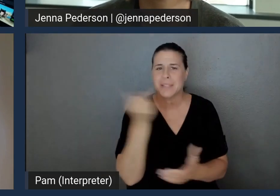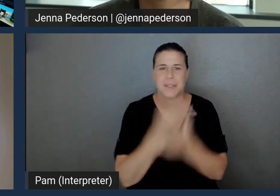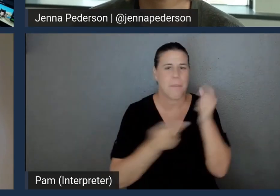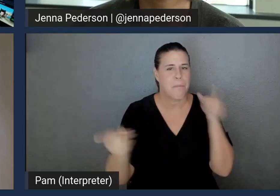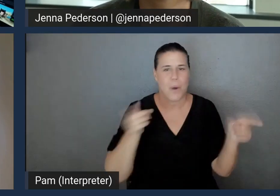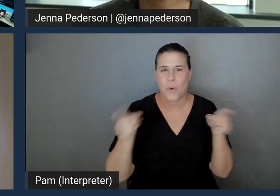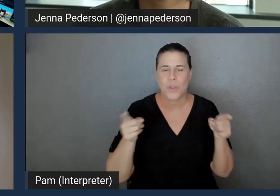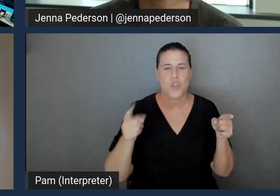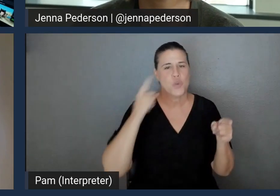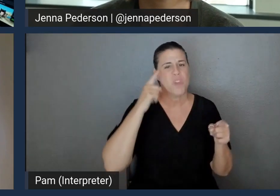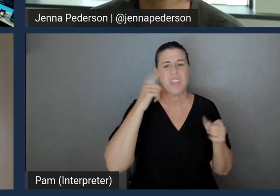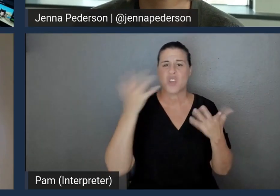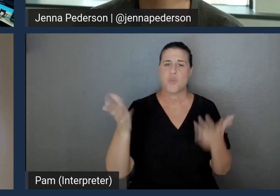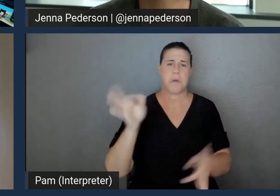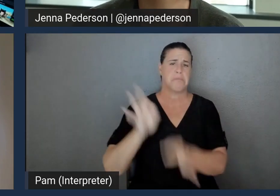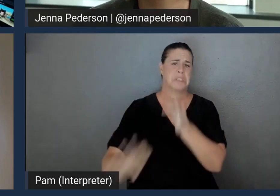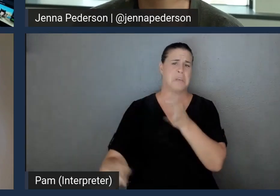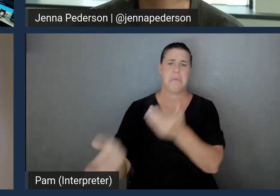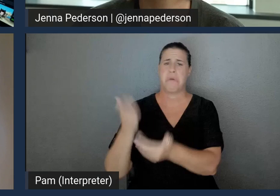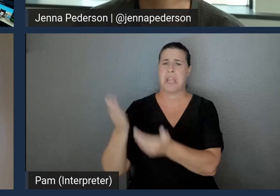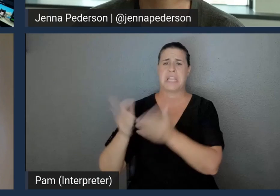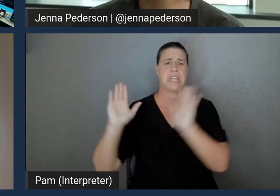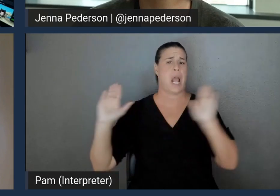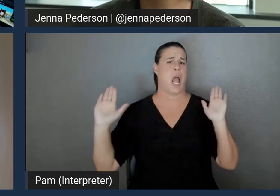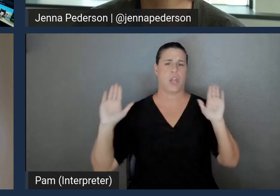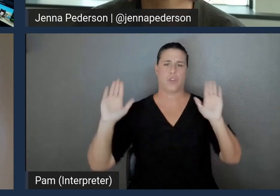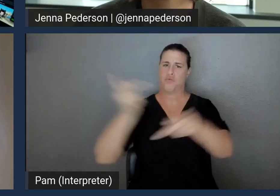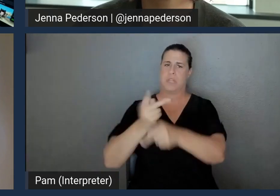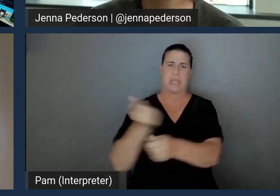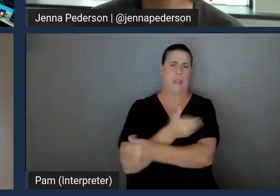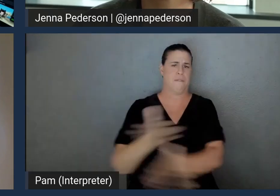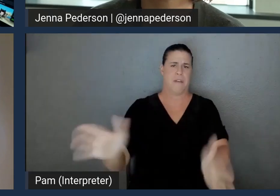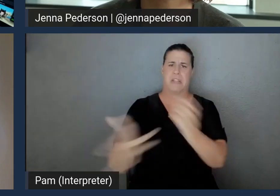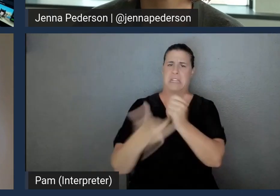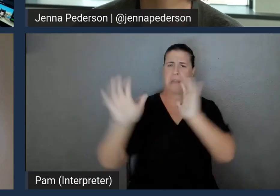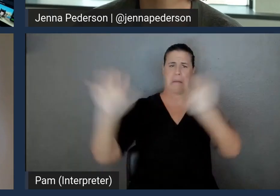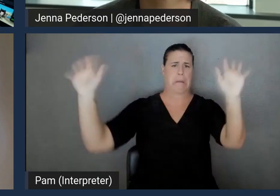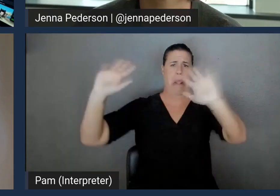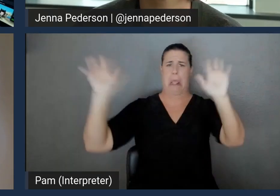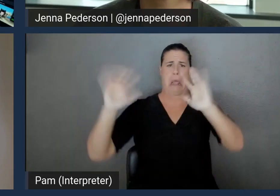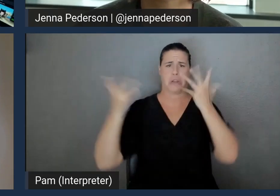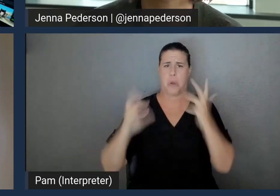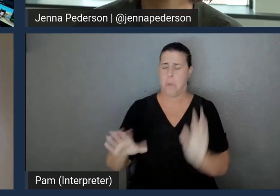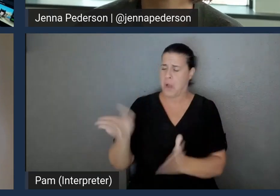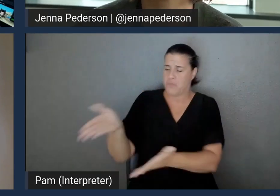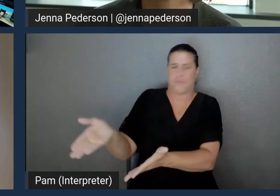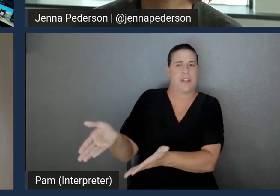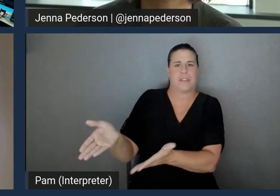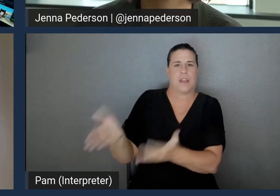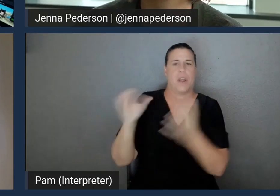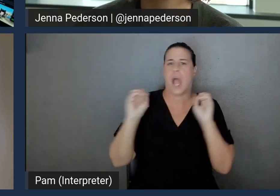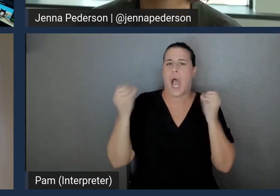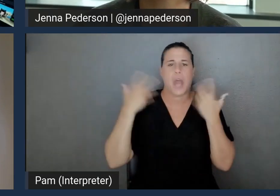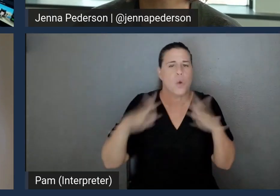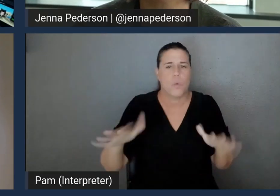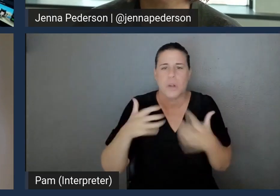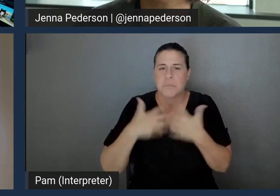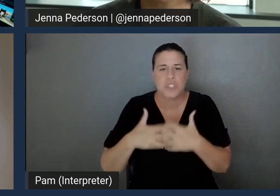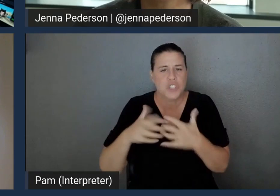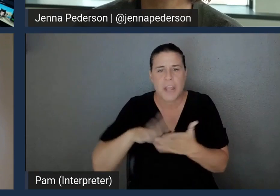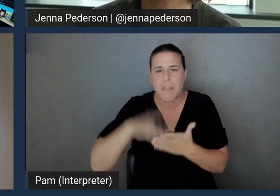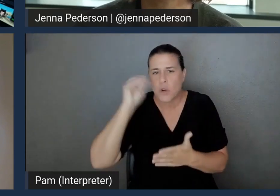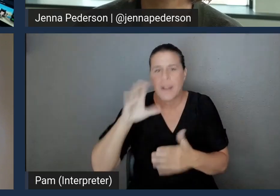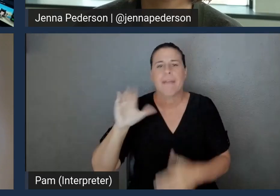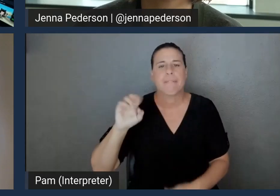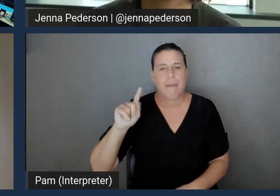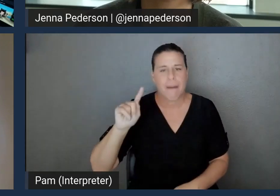an out-of-the-box experience where you don't want to do any of the technical development work or any machine learning or any engineering, Contact Lens